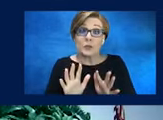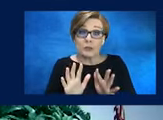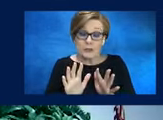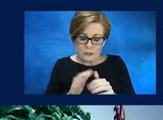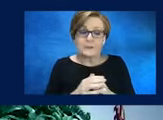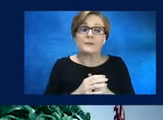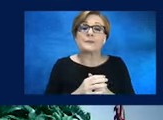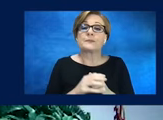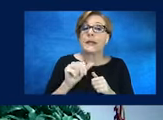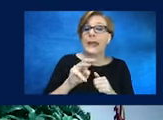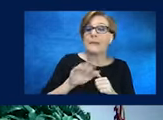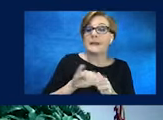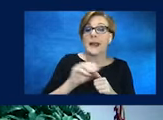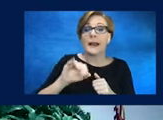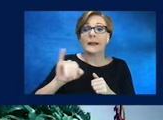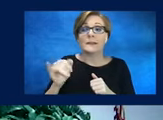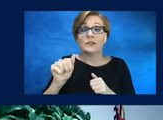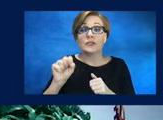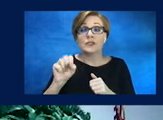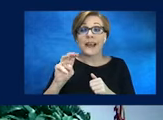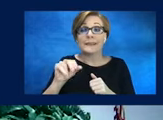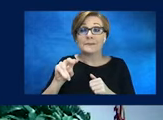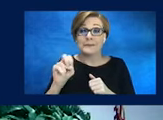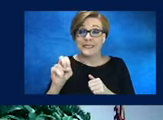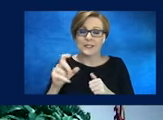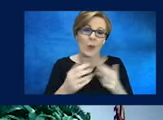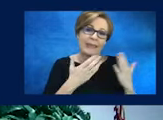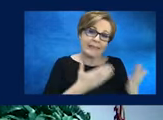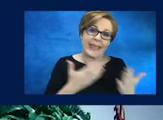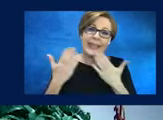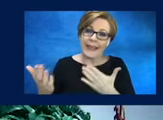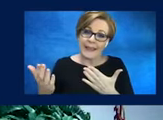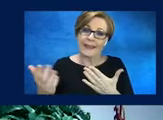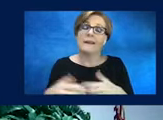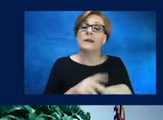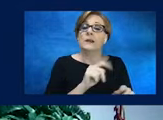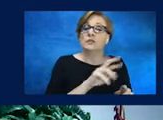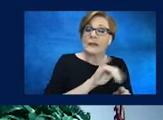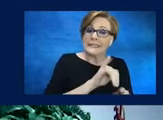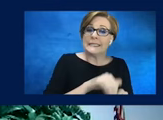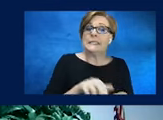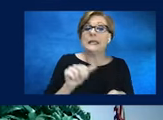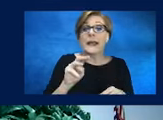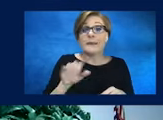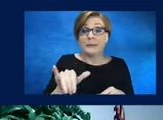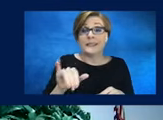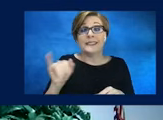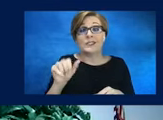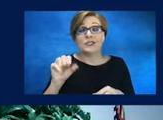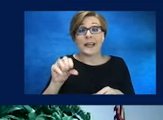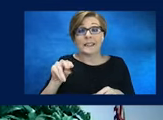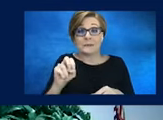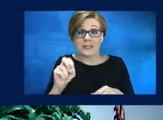with us, Amy and Jasmine. So I would like to say thank you so much to Tracy, Amy, and Jasmine.